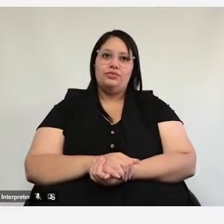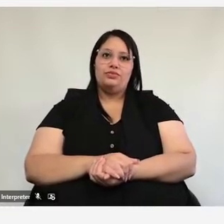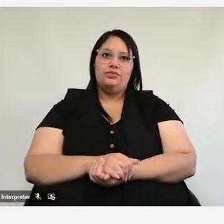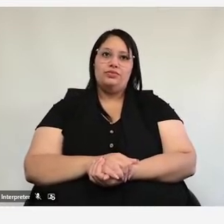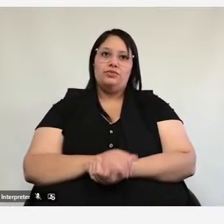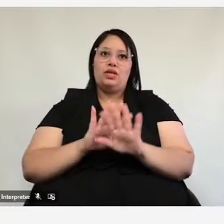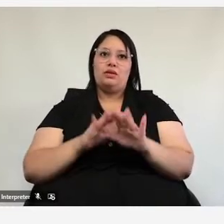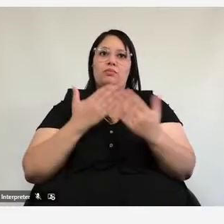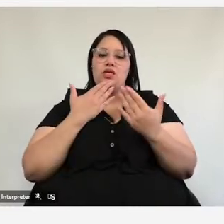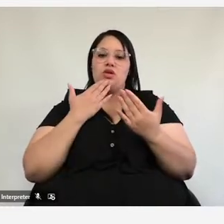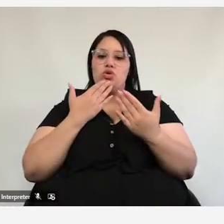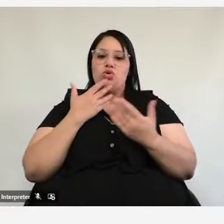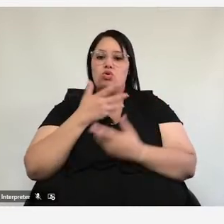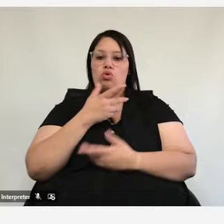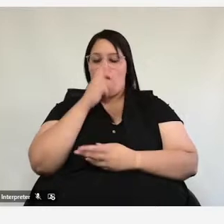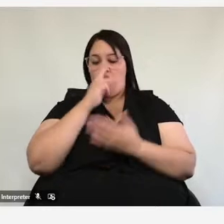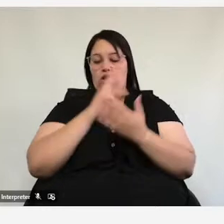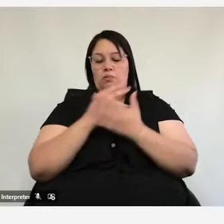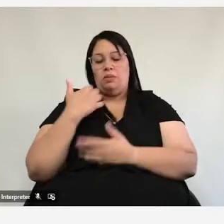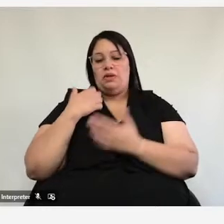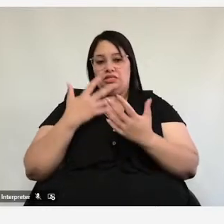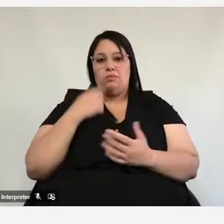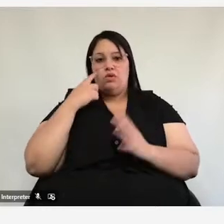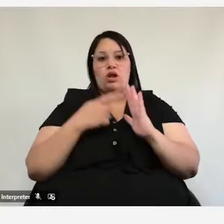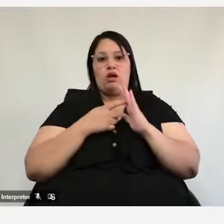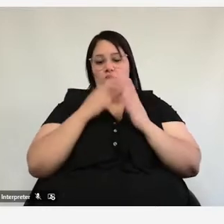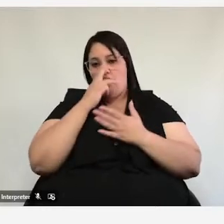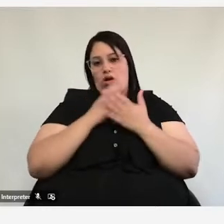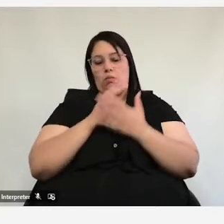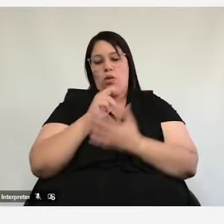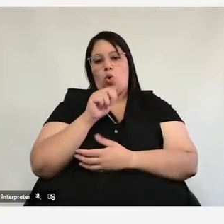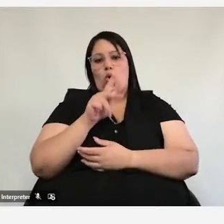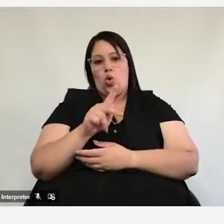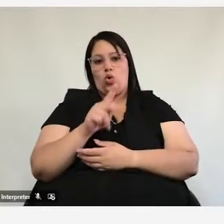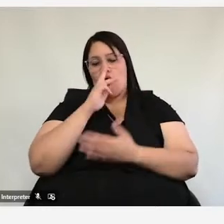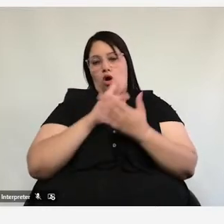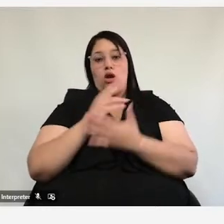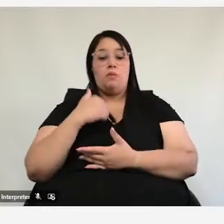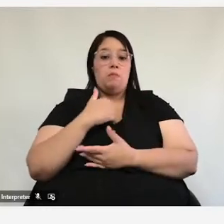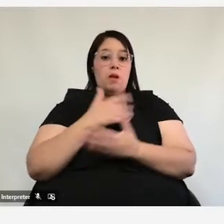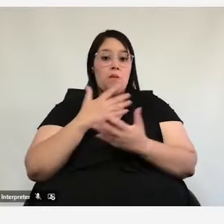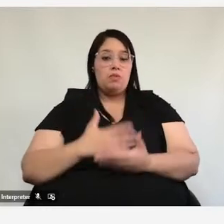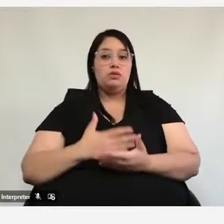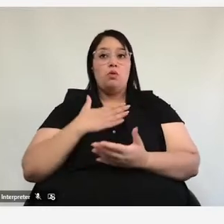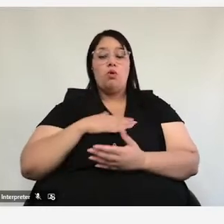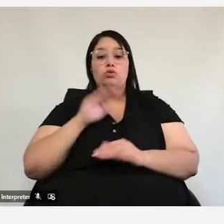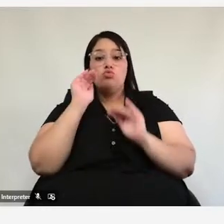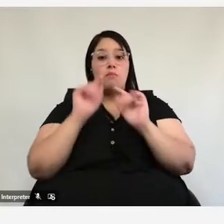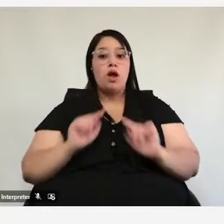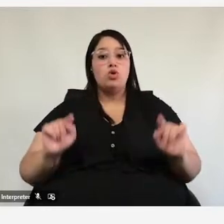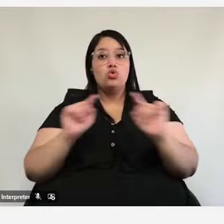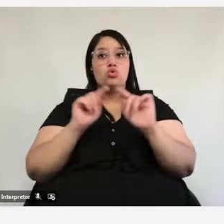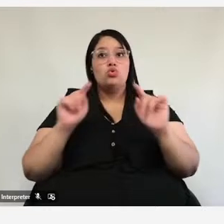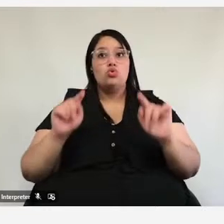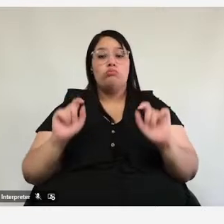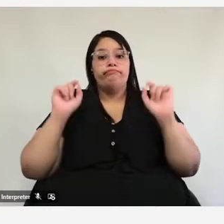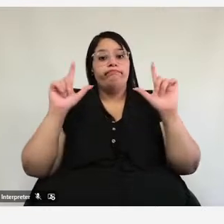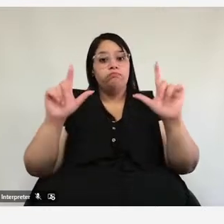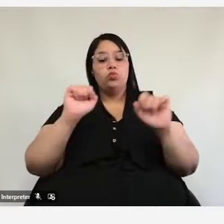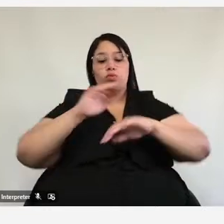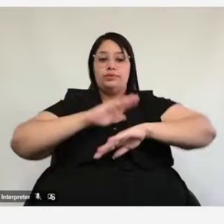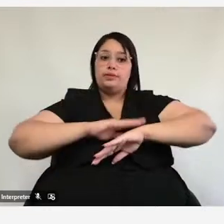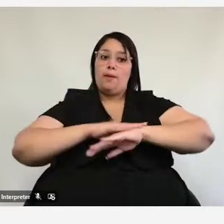Dankie, achtbare Minister. And I recognize the Honourable Nkondlo. Honourable members, I just wish to remind you to the screen, your